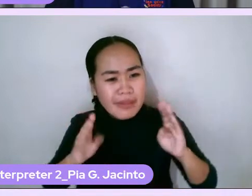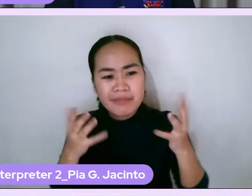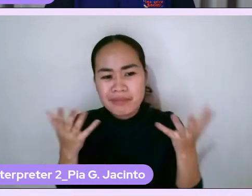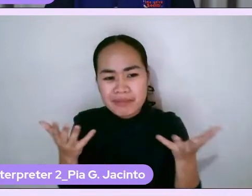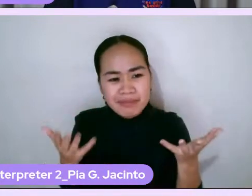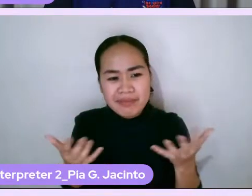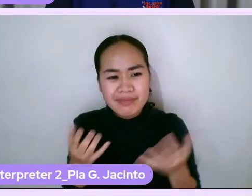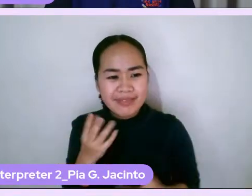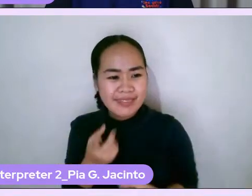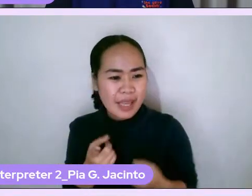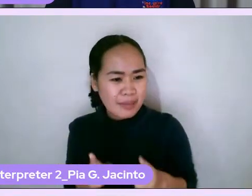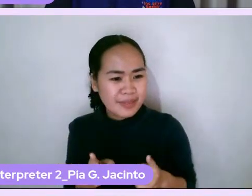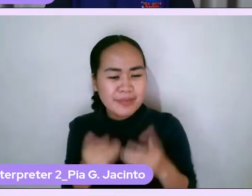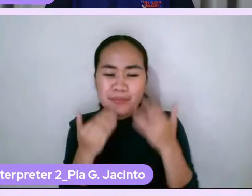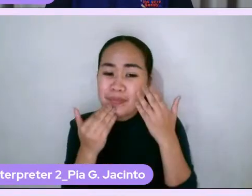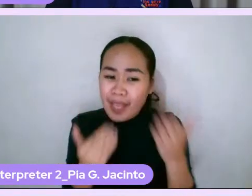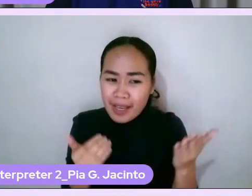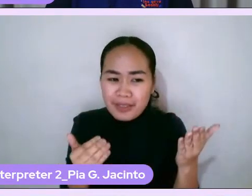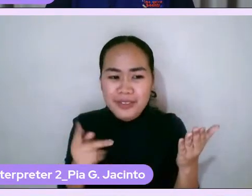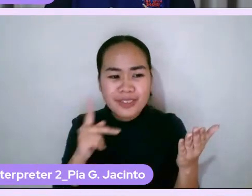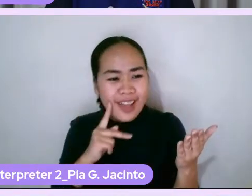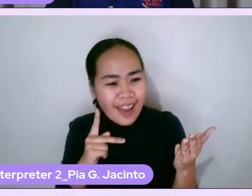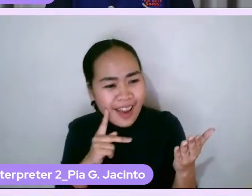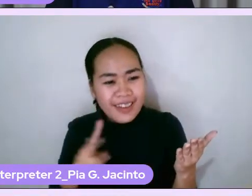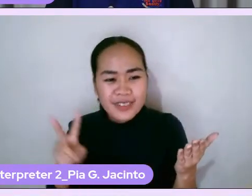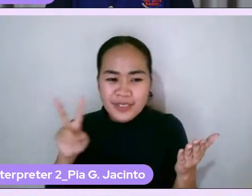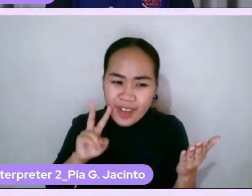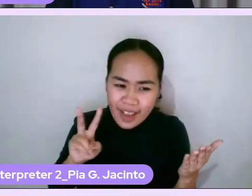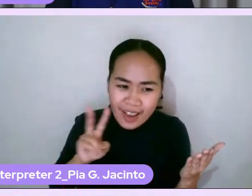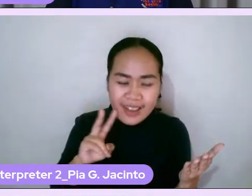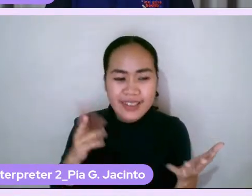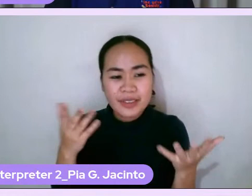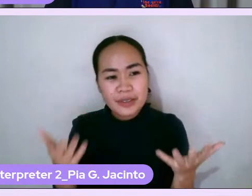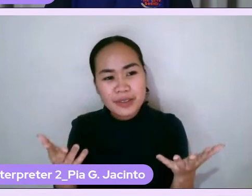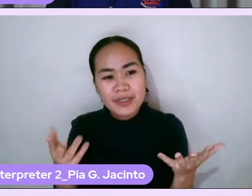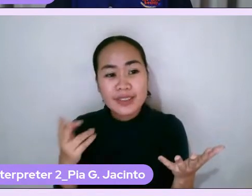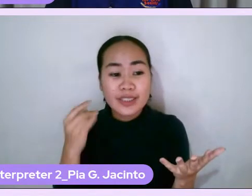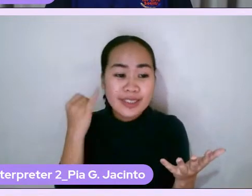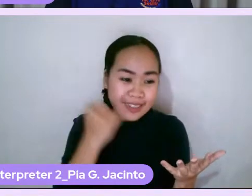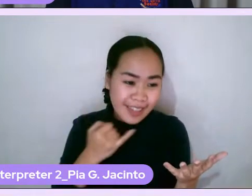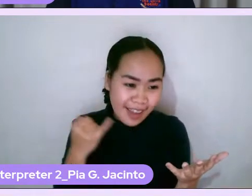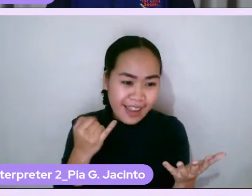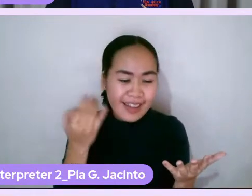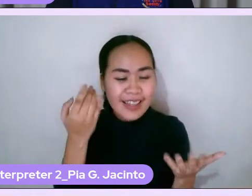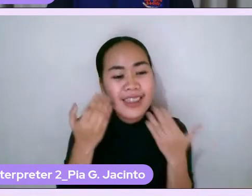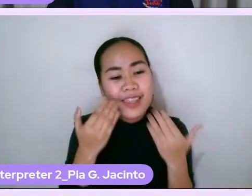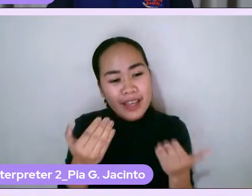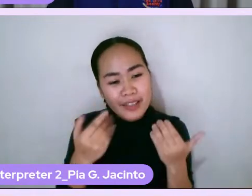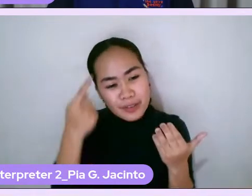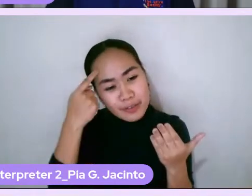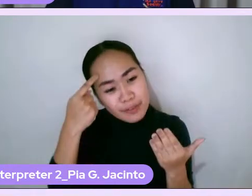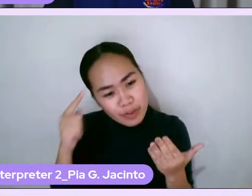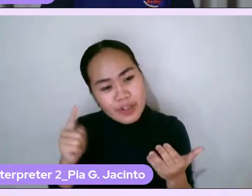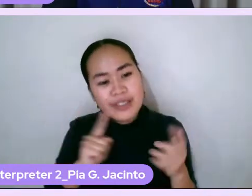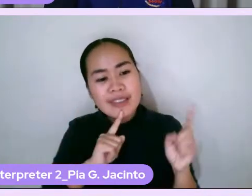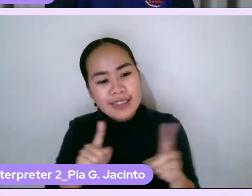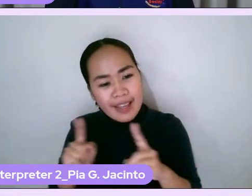Thank you very much, Ms. Kat, Ms. Van, and Yusek Giselle for answering our